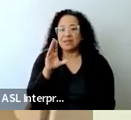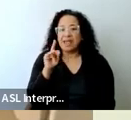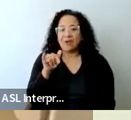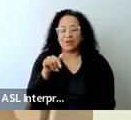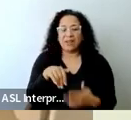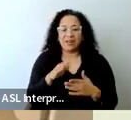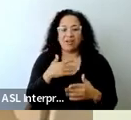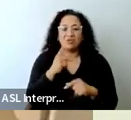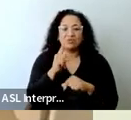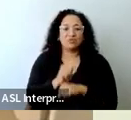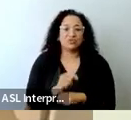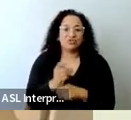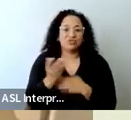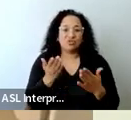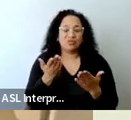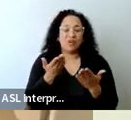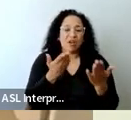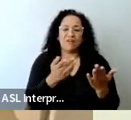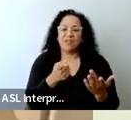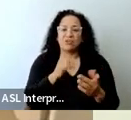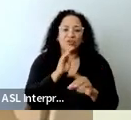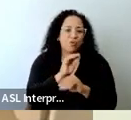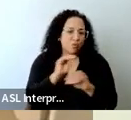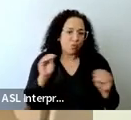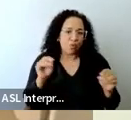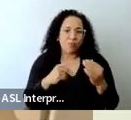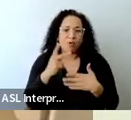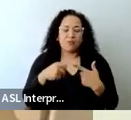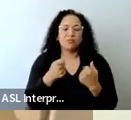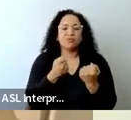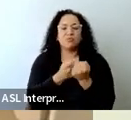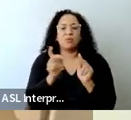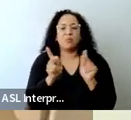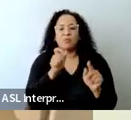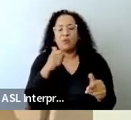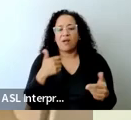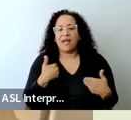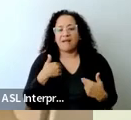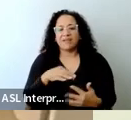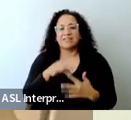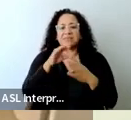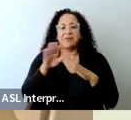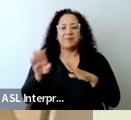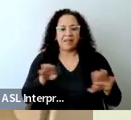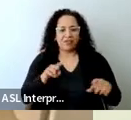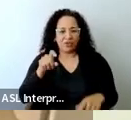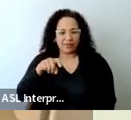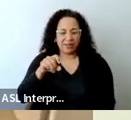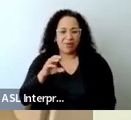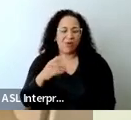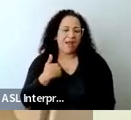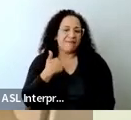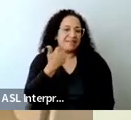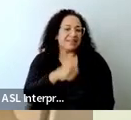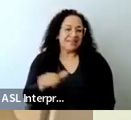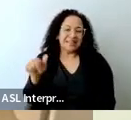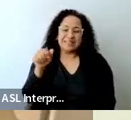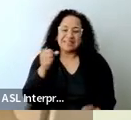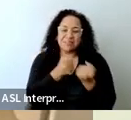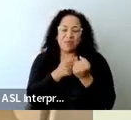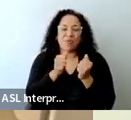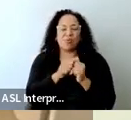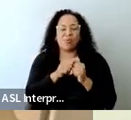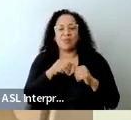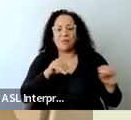service offerings, there are no programs to support people who have exceptional behavior needs or who need any support with